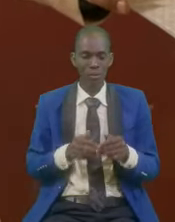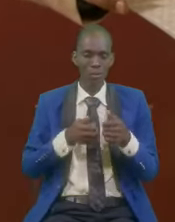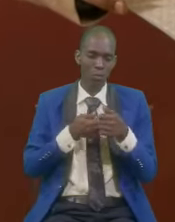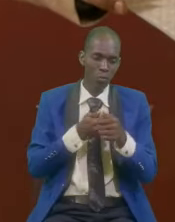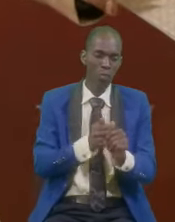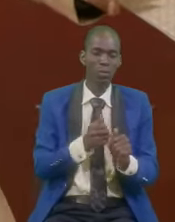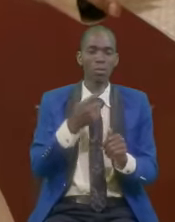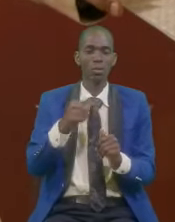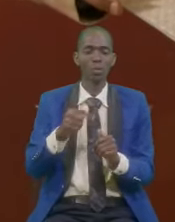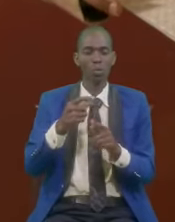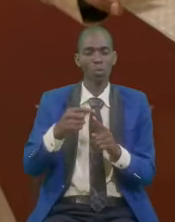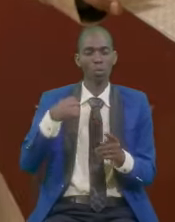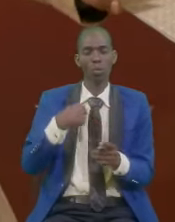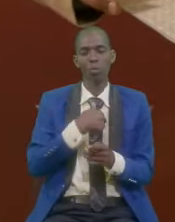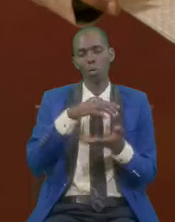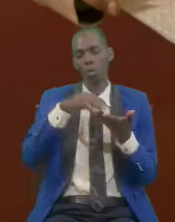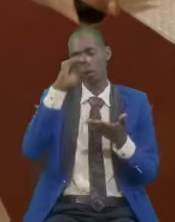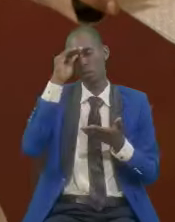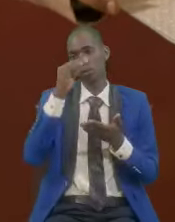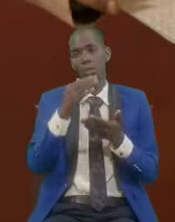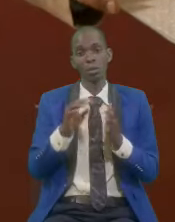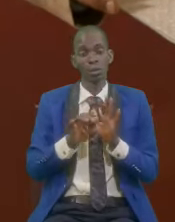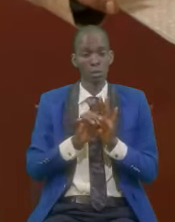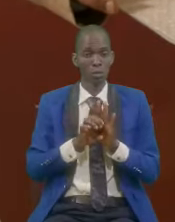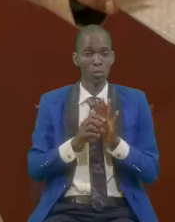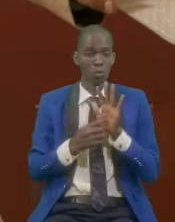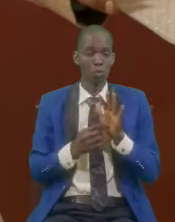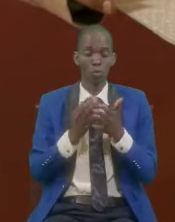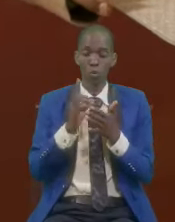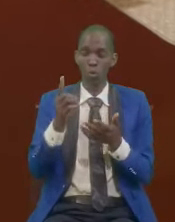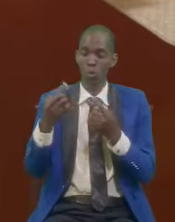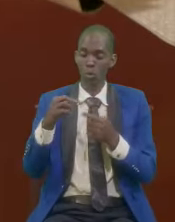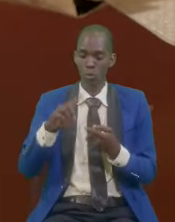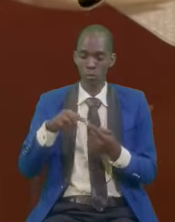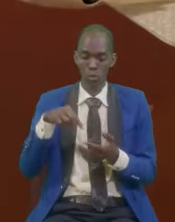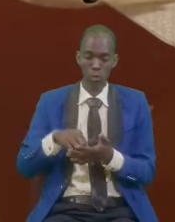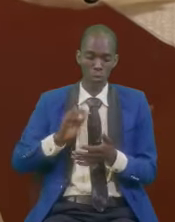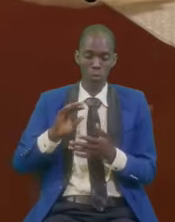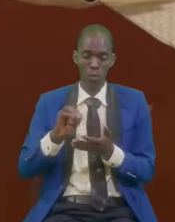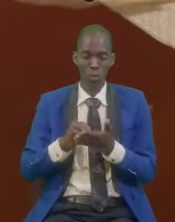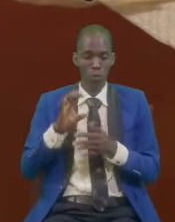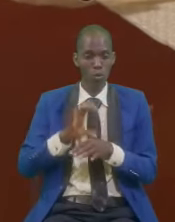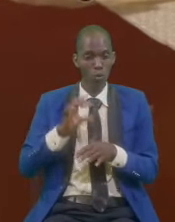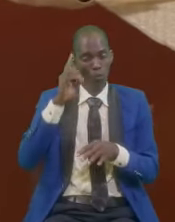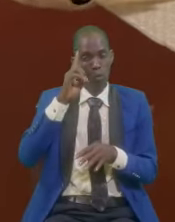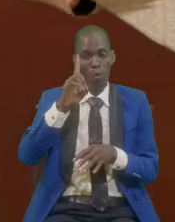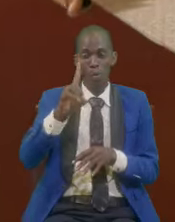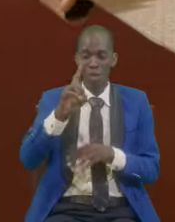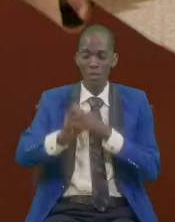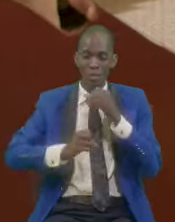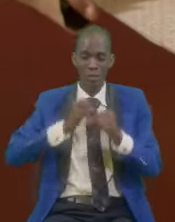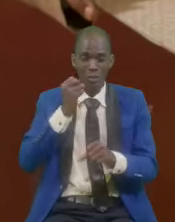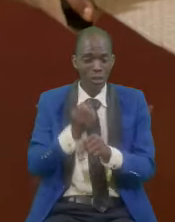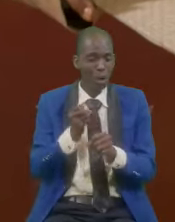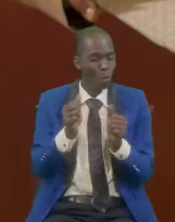the word. You know, somebody comes to our church here for one whole year and is not born again. Does